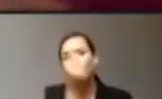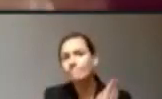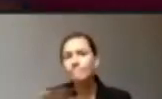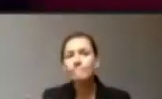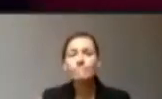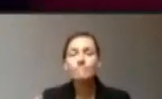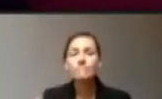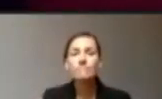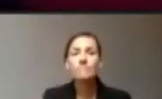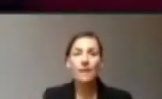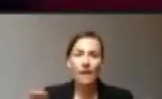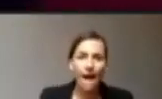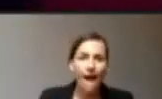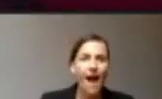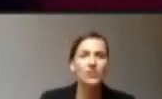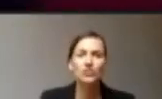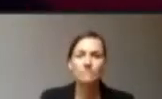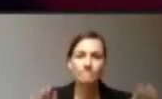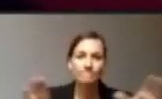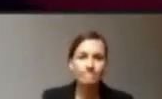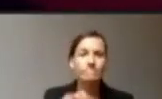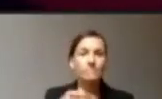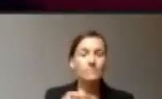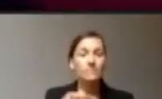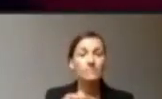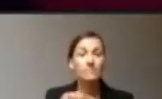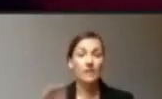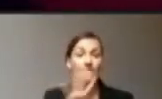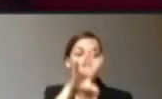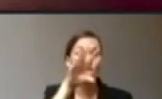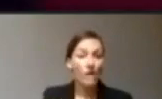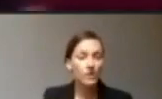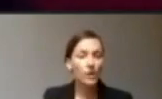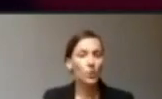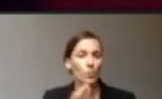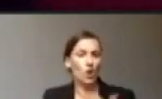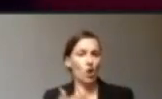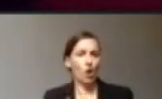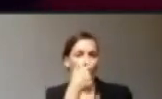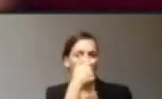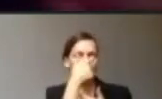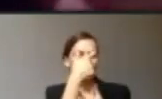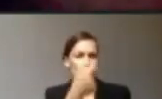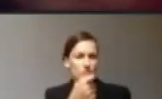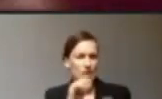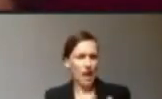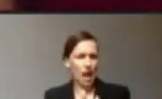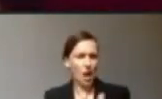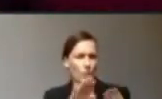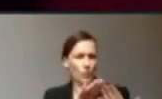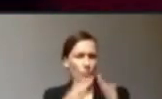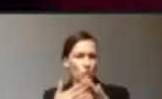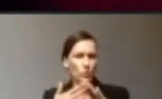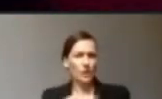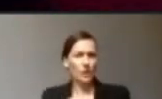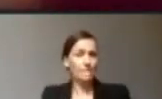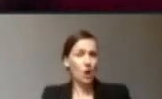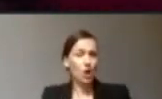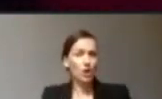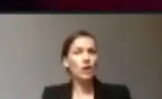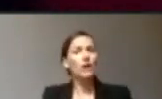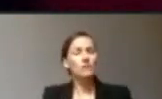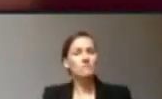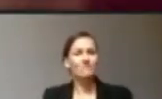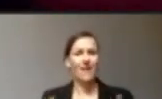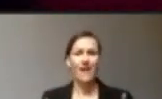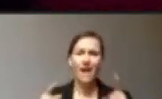collective action that the coalition is engaged in. We are all interested in how the community can partner around